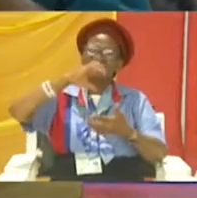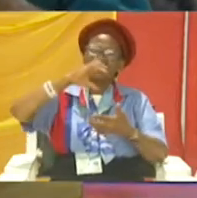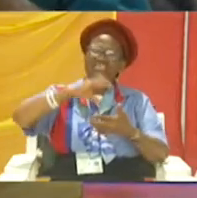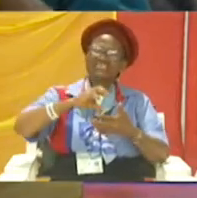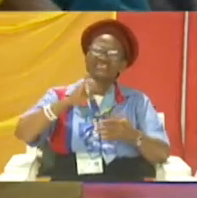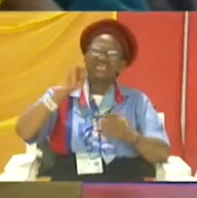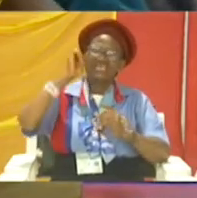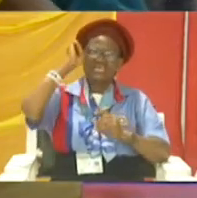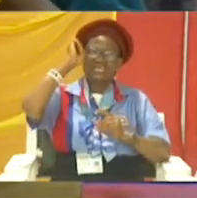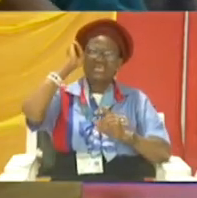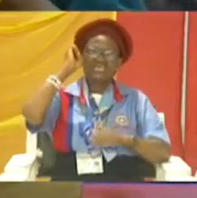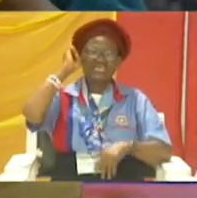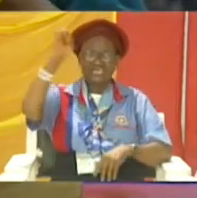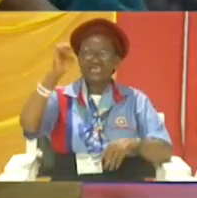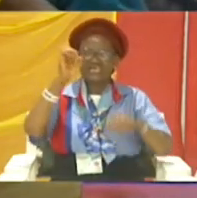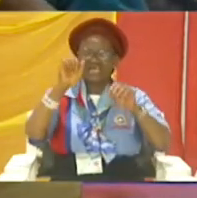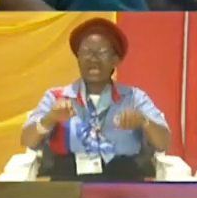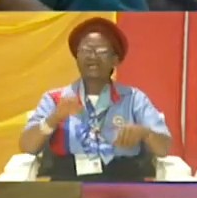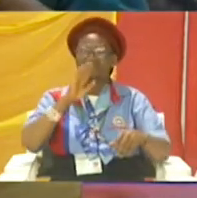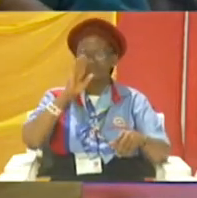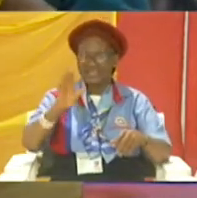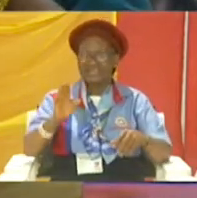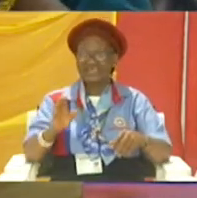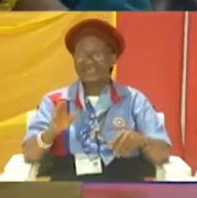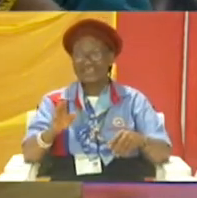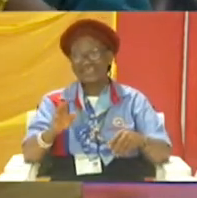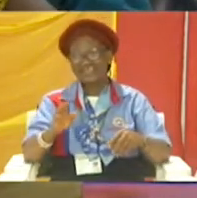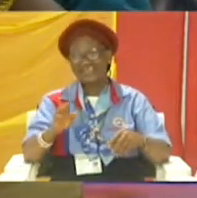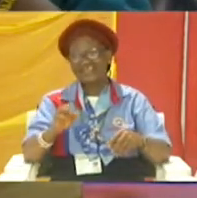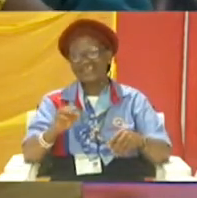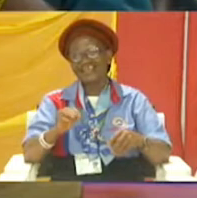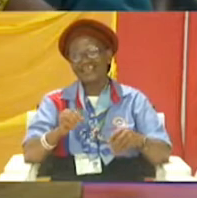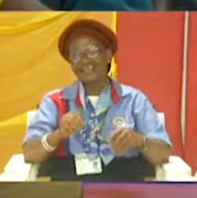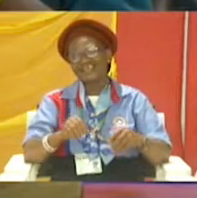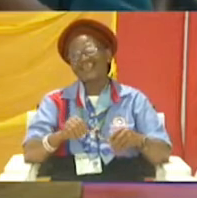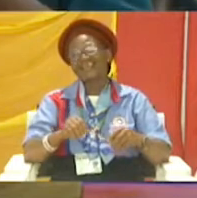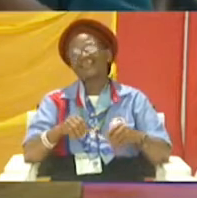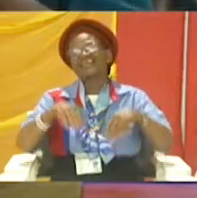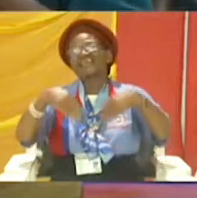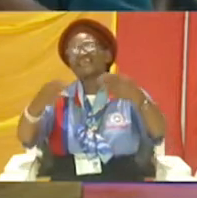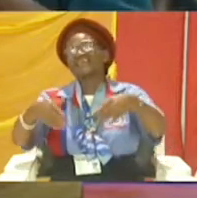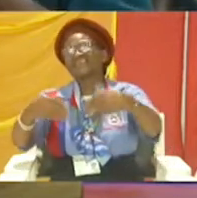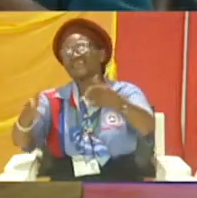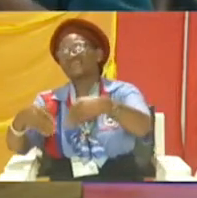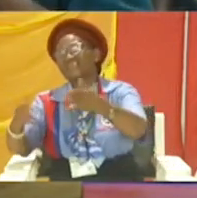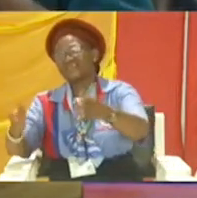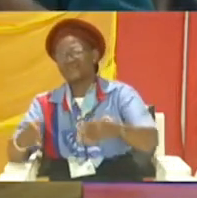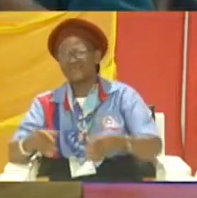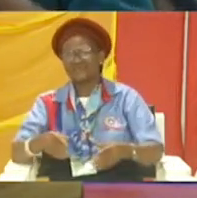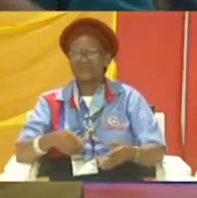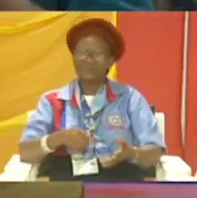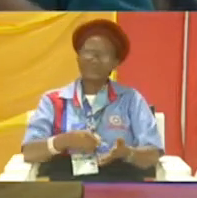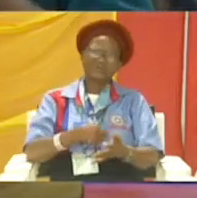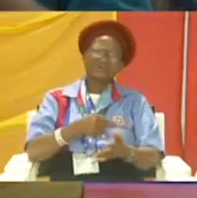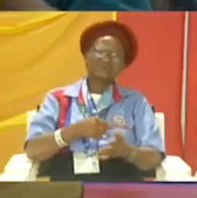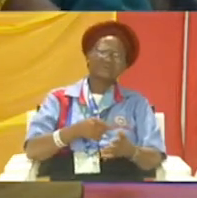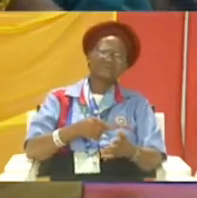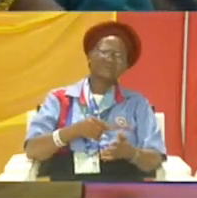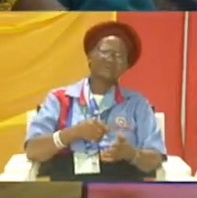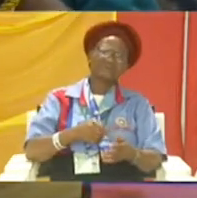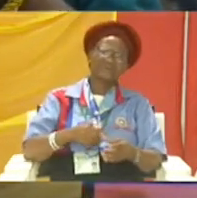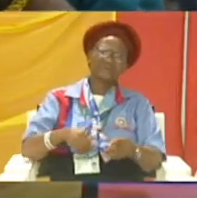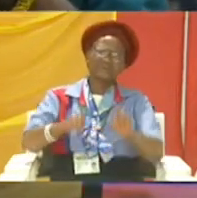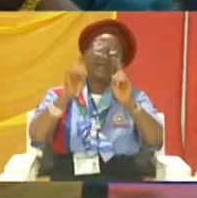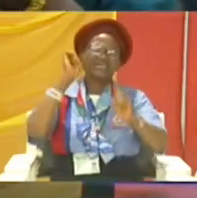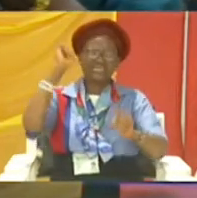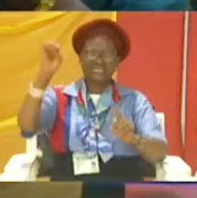can be generous. O loro o si loyaya o lawo. At once in a while he becomes too clever. Sugbon nigba